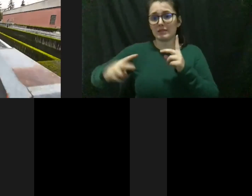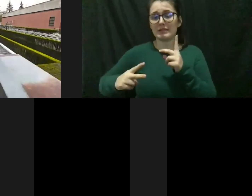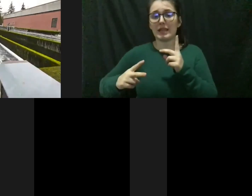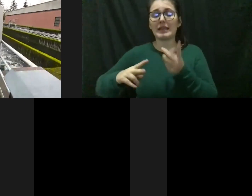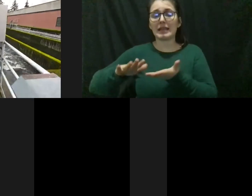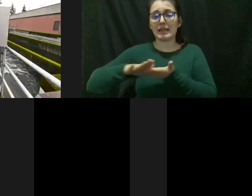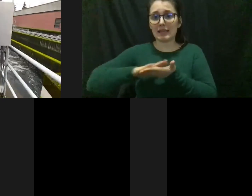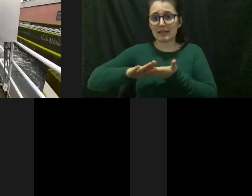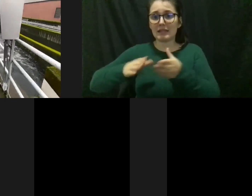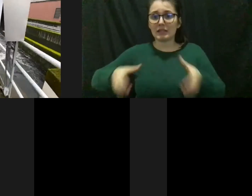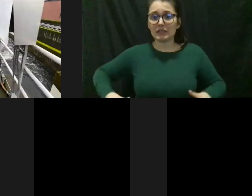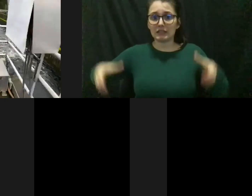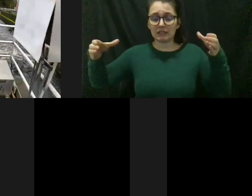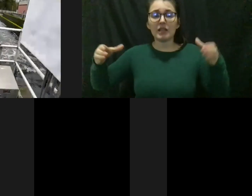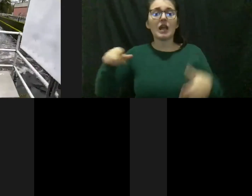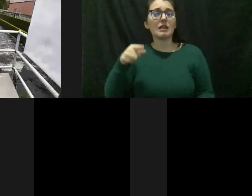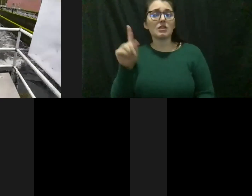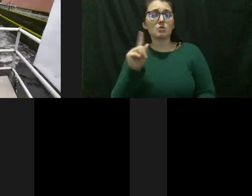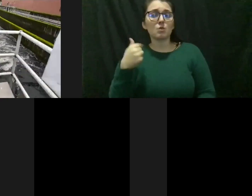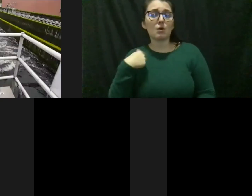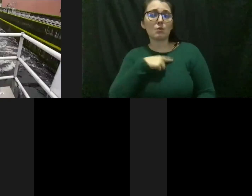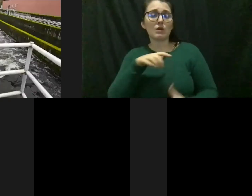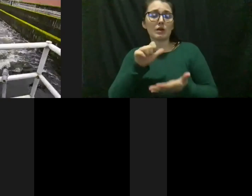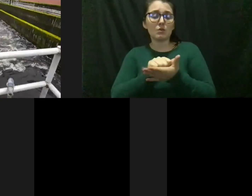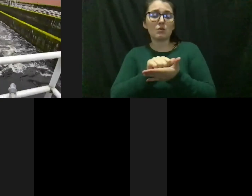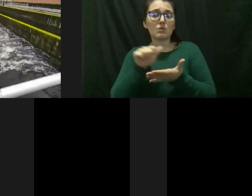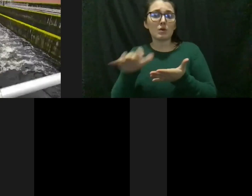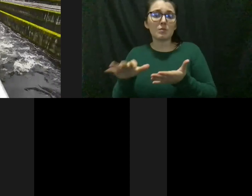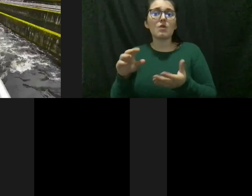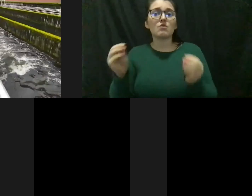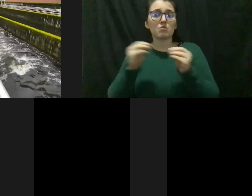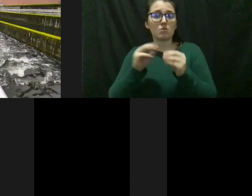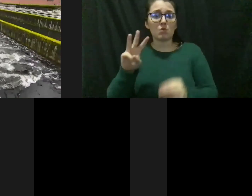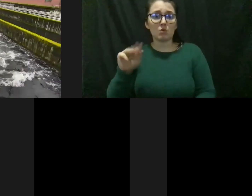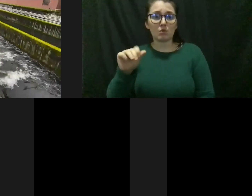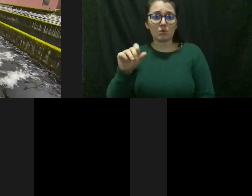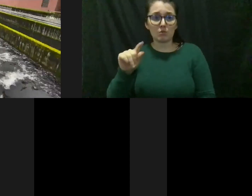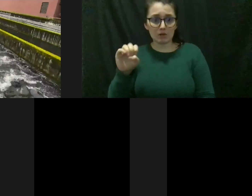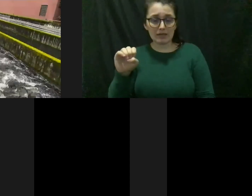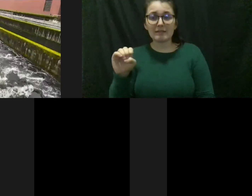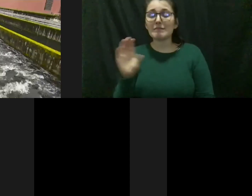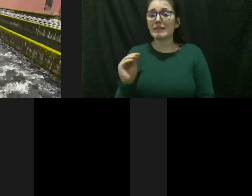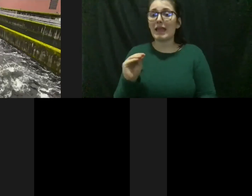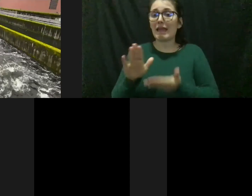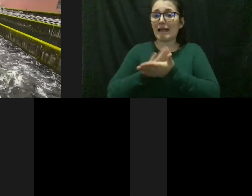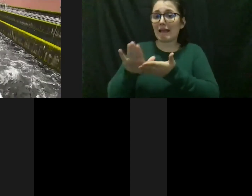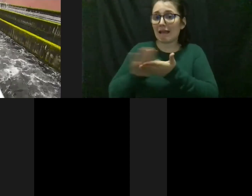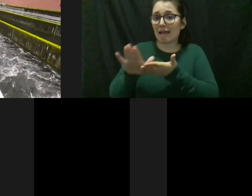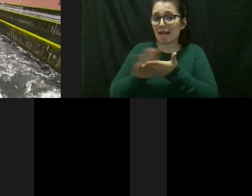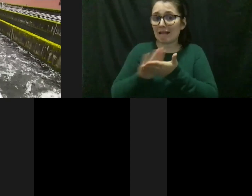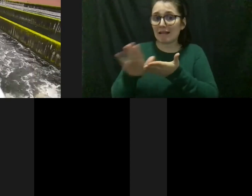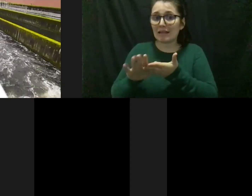sludge that's created from the digesters goes out to the poplar farm. And then it's dried